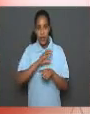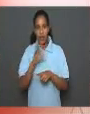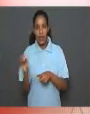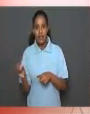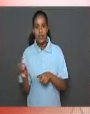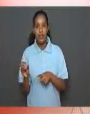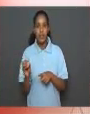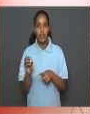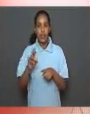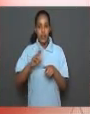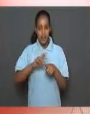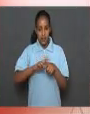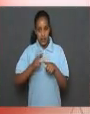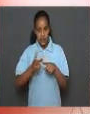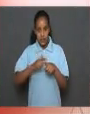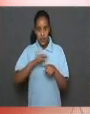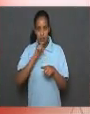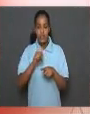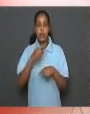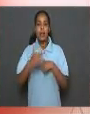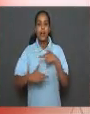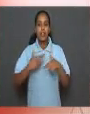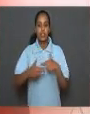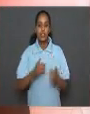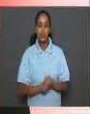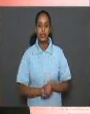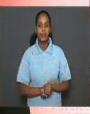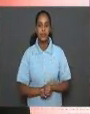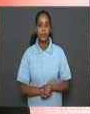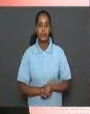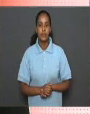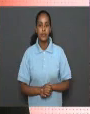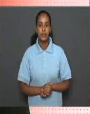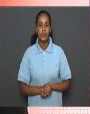and irreversible reactions.